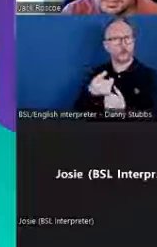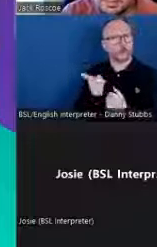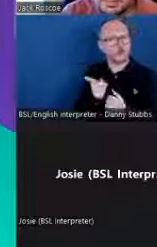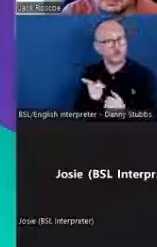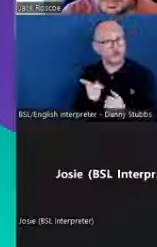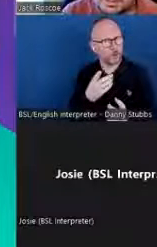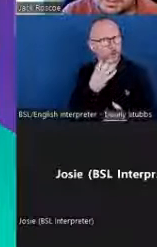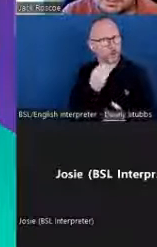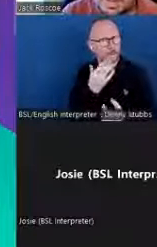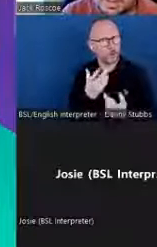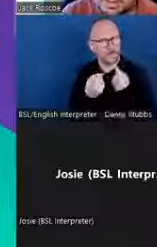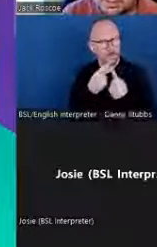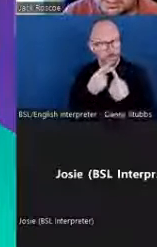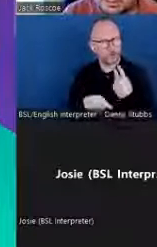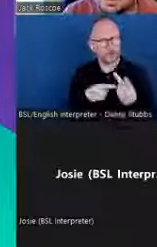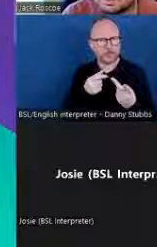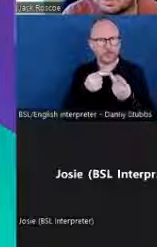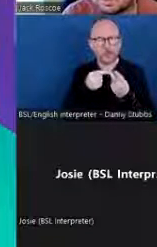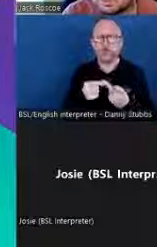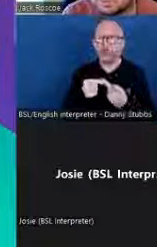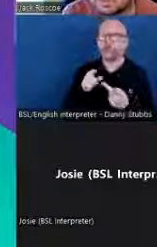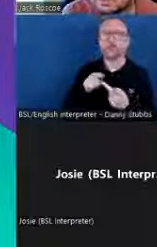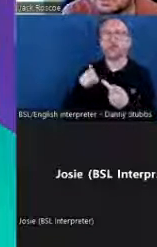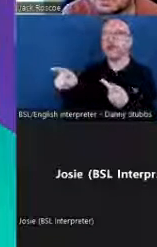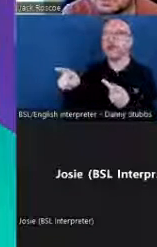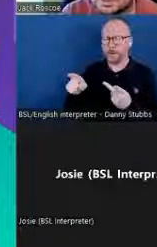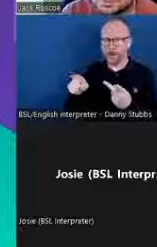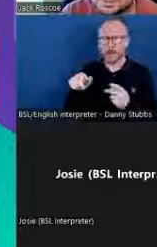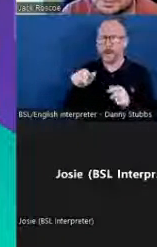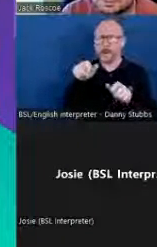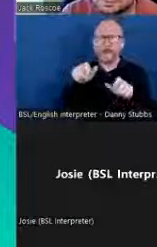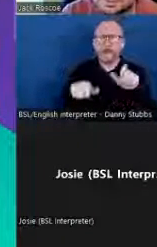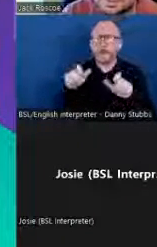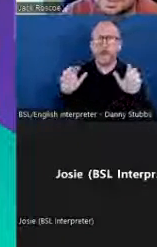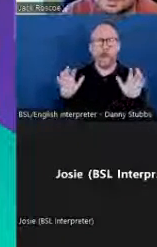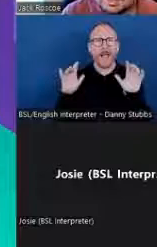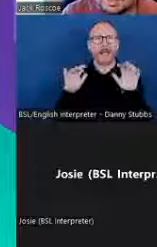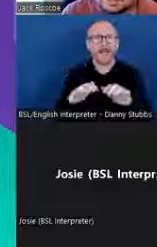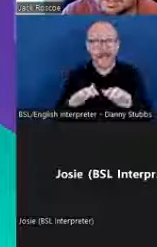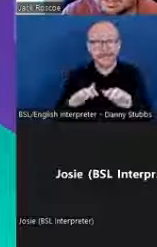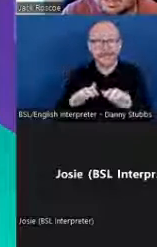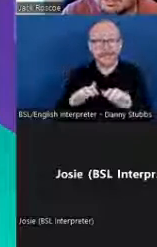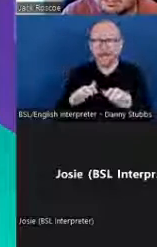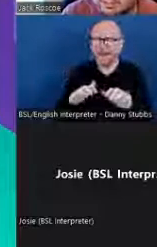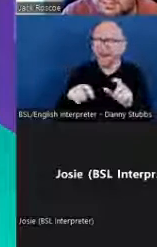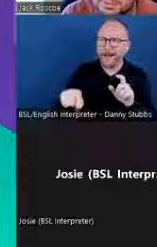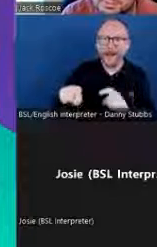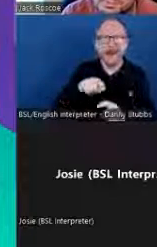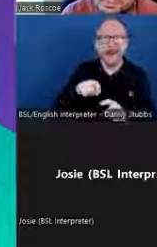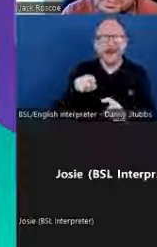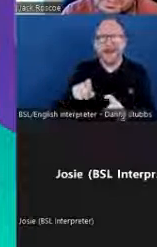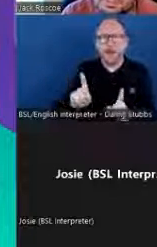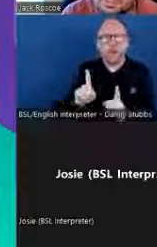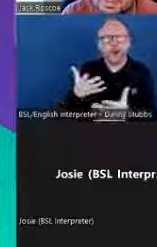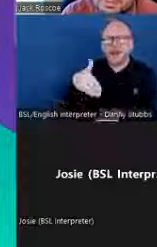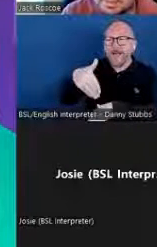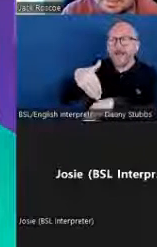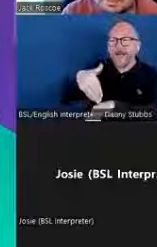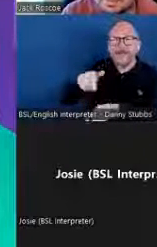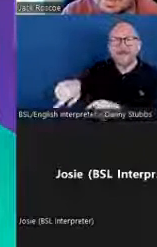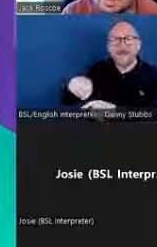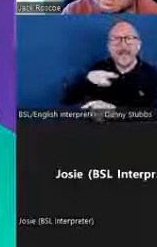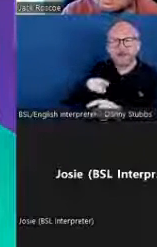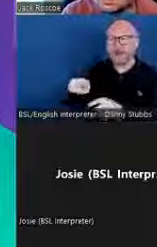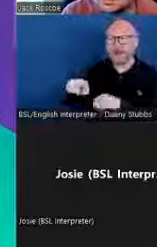And finally, the effects of attending on the audience, which is probably the most interesting thing for us, increasing their confidence. So this is